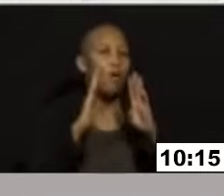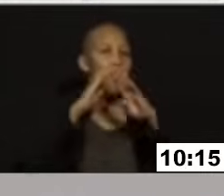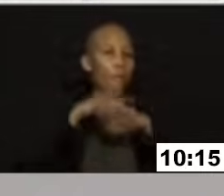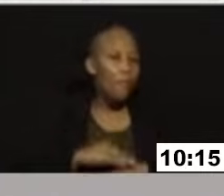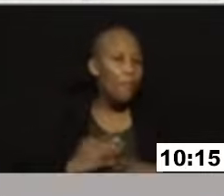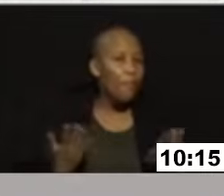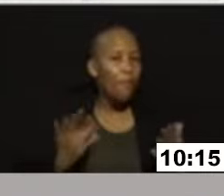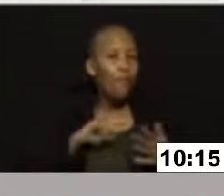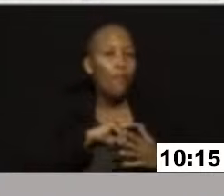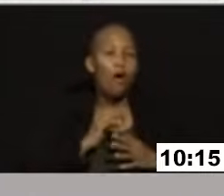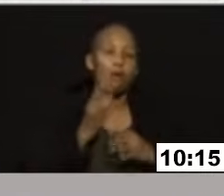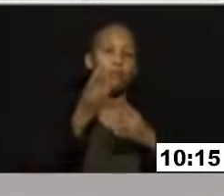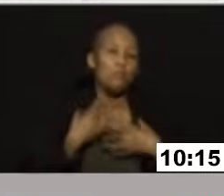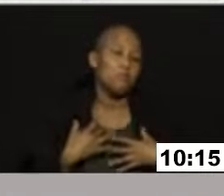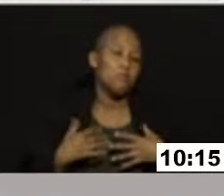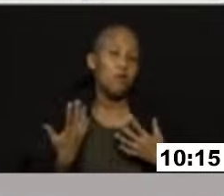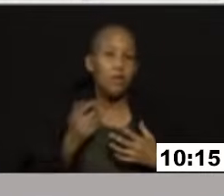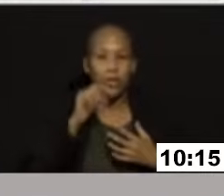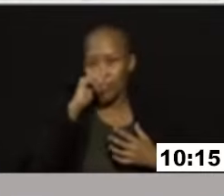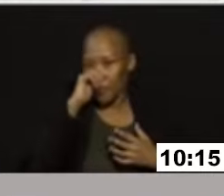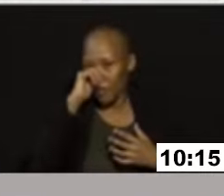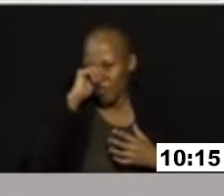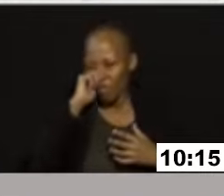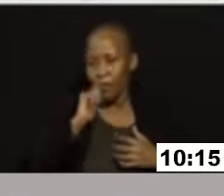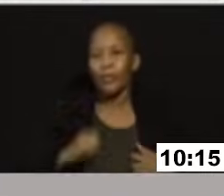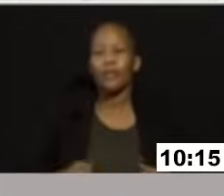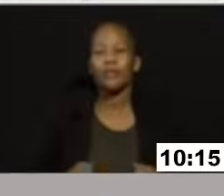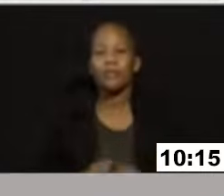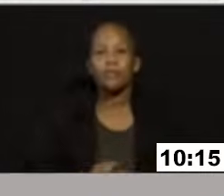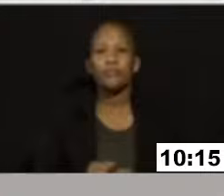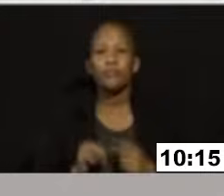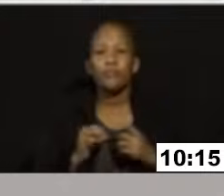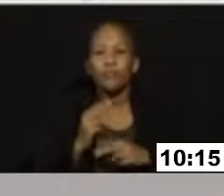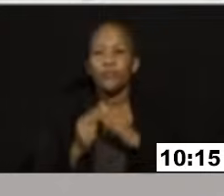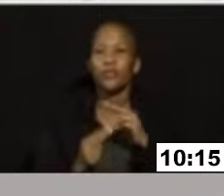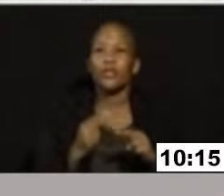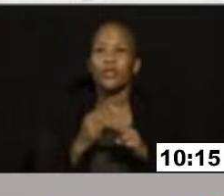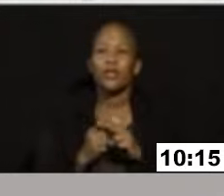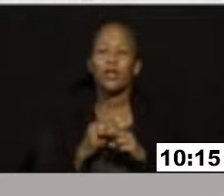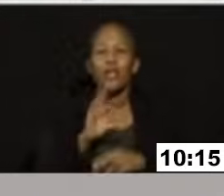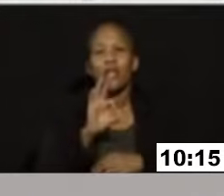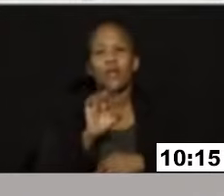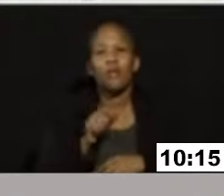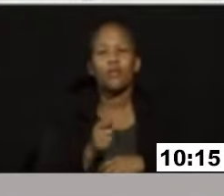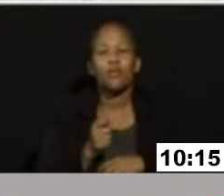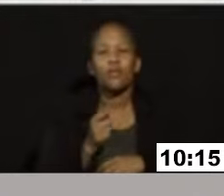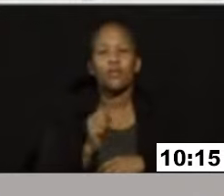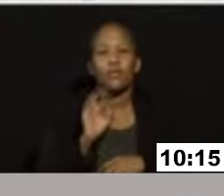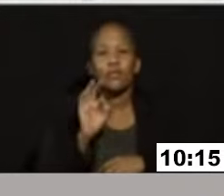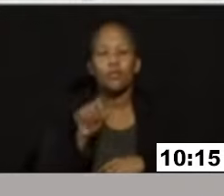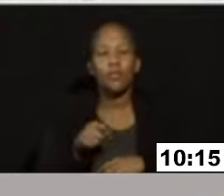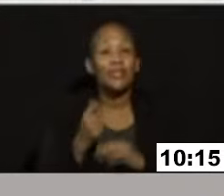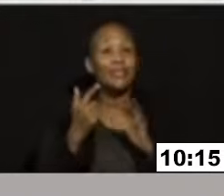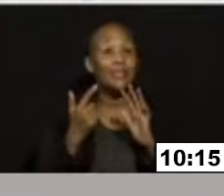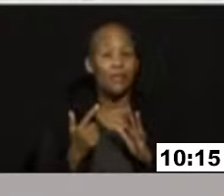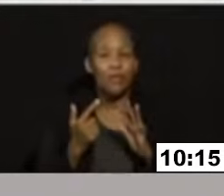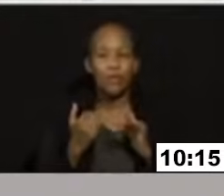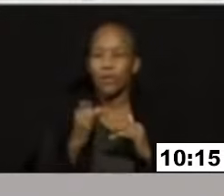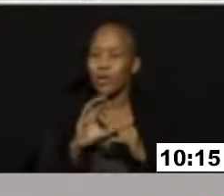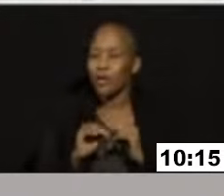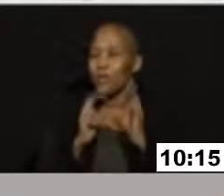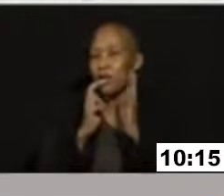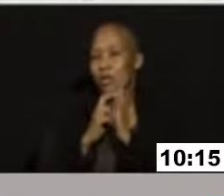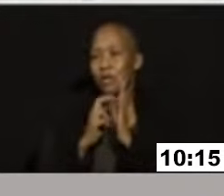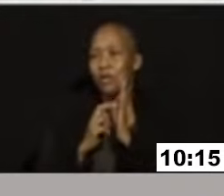whilst, yes, it's worth also recapping 3.7. In accordance with Regulation A3, there is